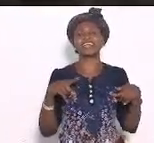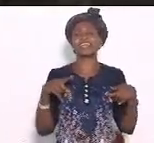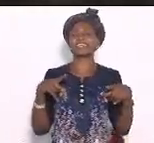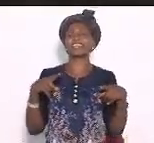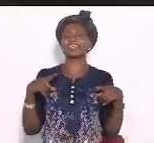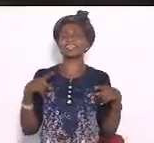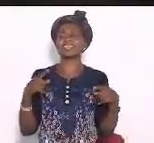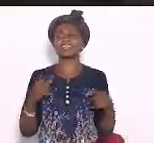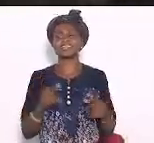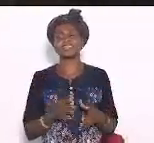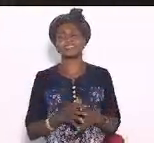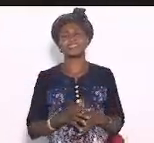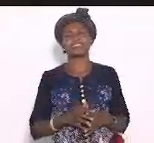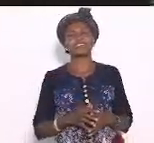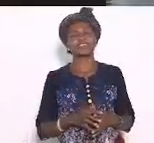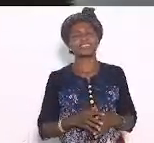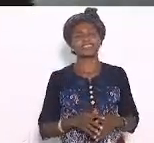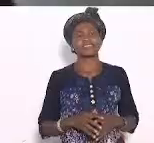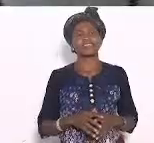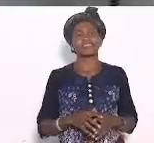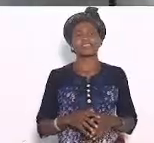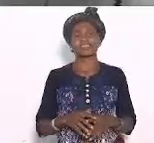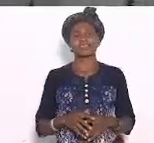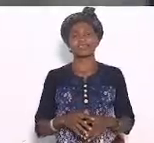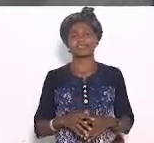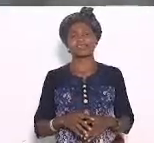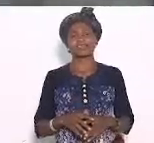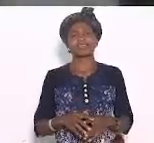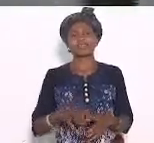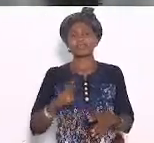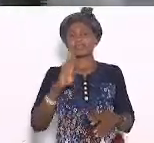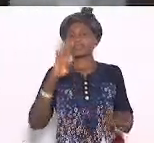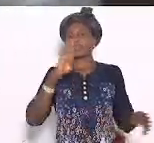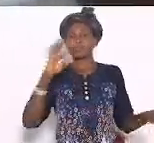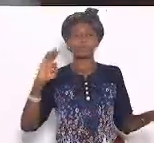BL oh multiply